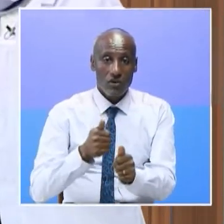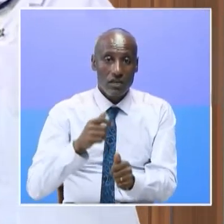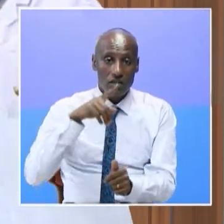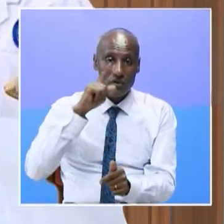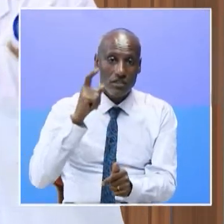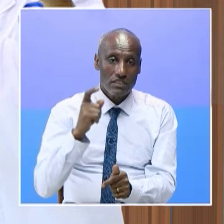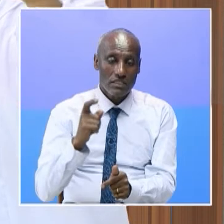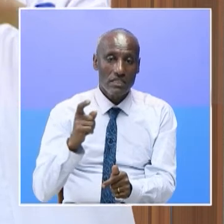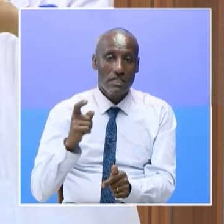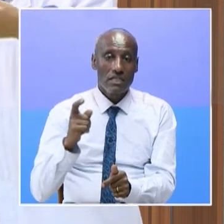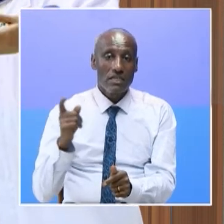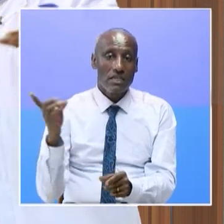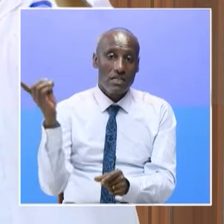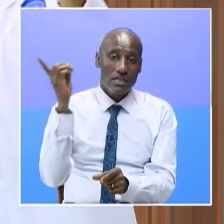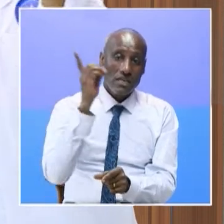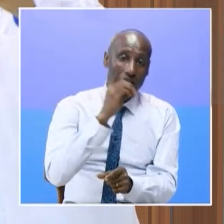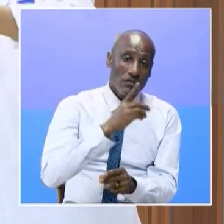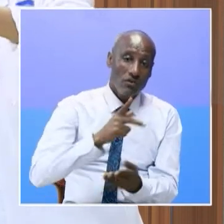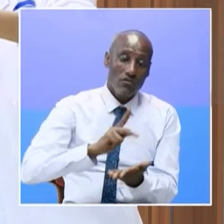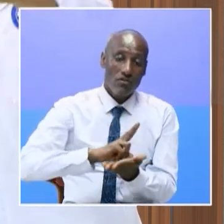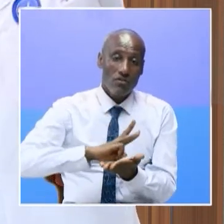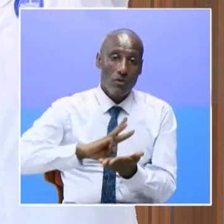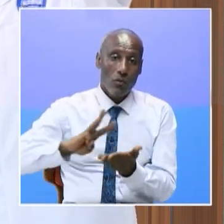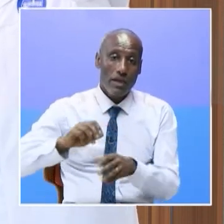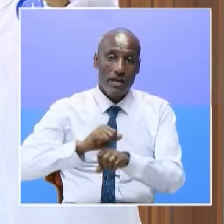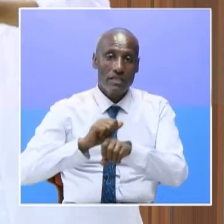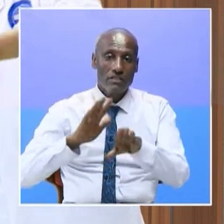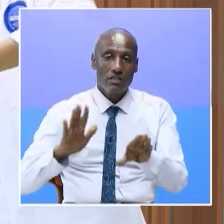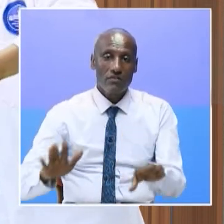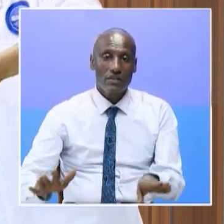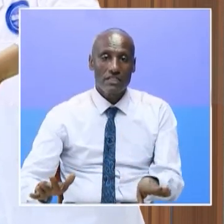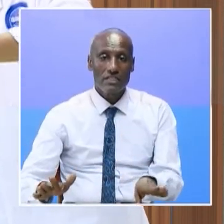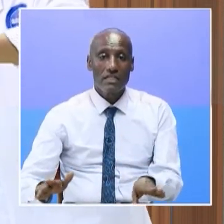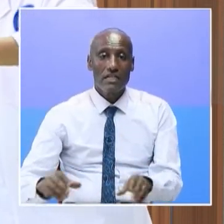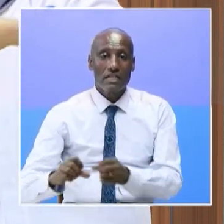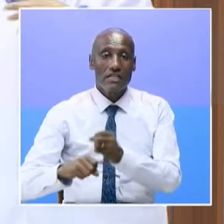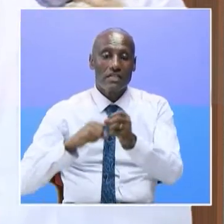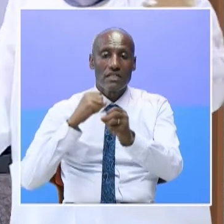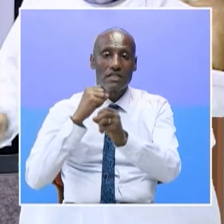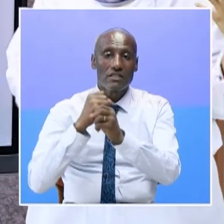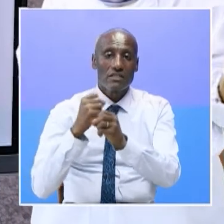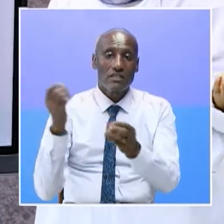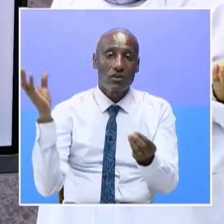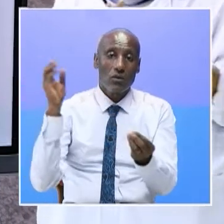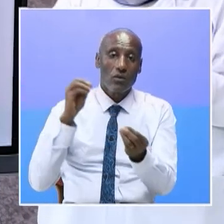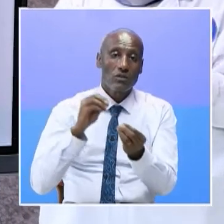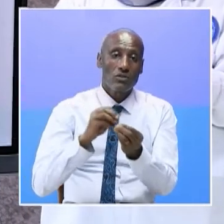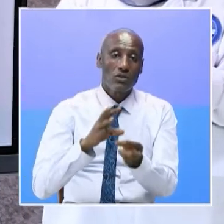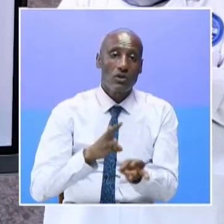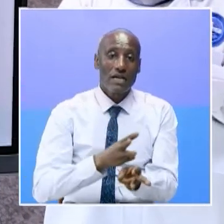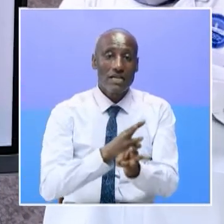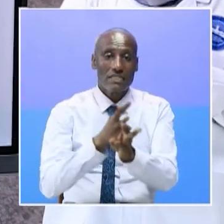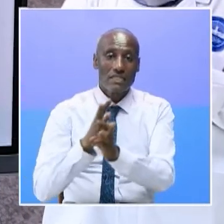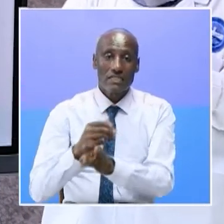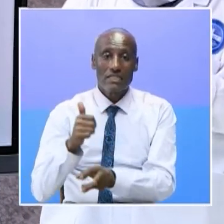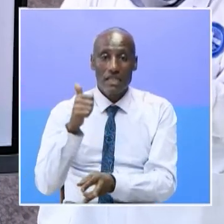the week, surface, ground, years, and also streets like